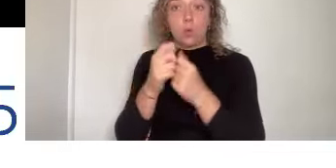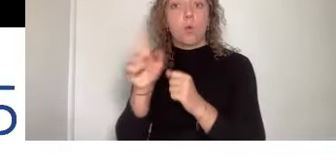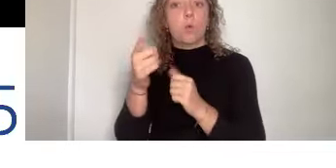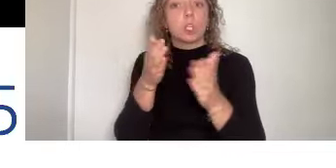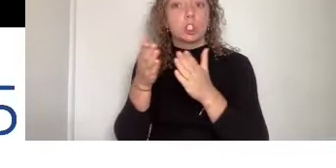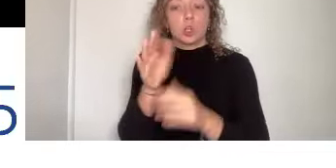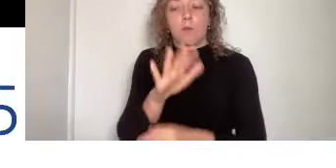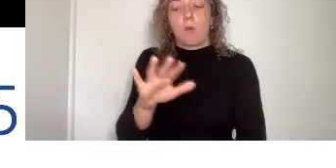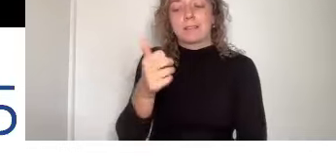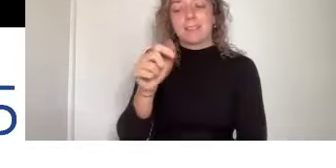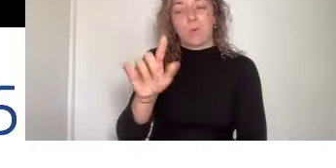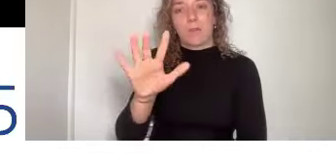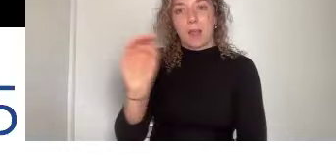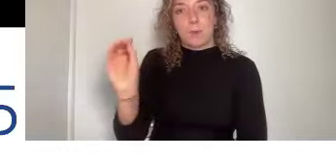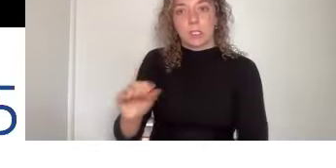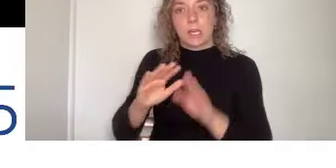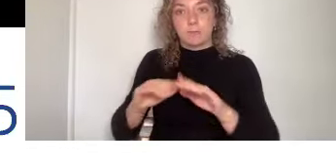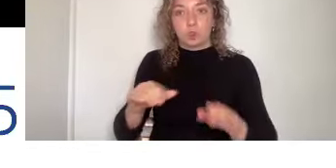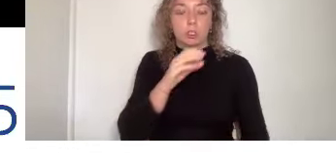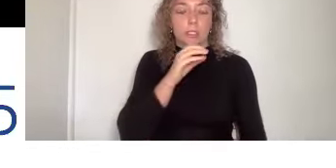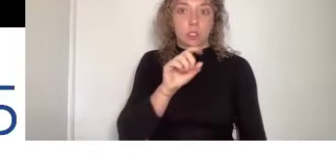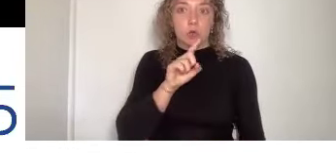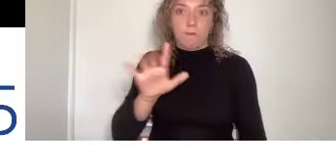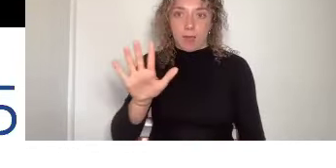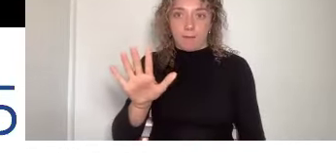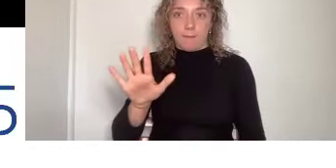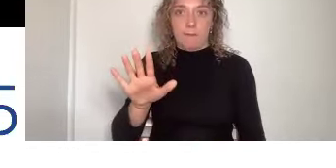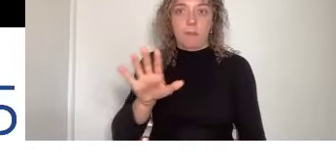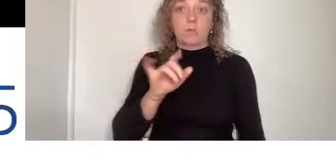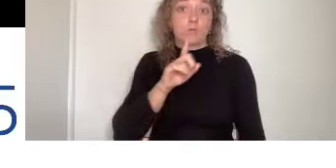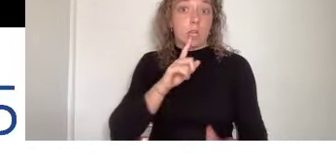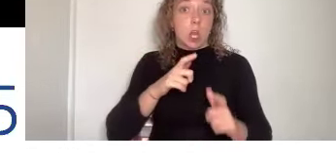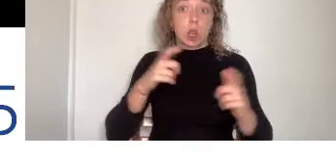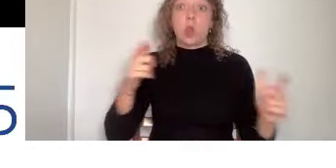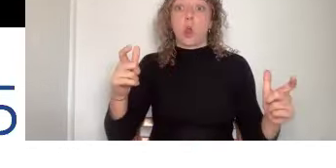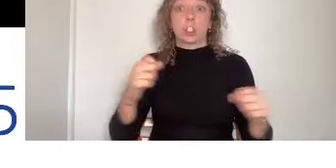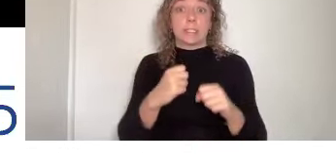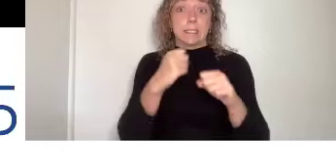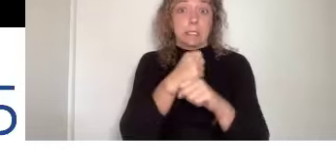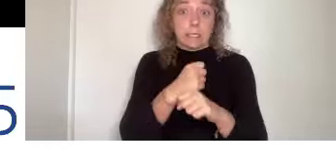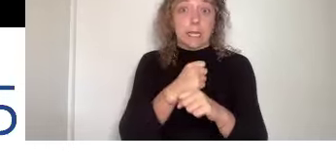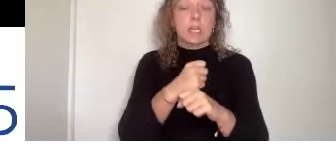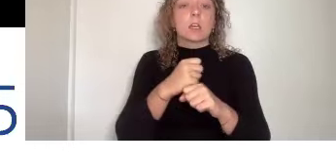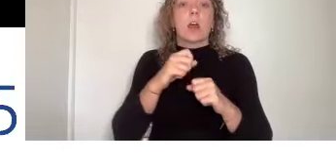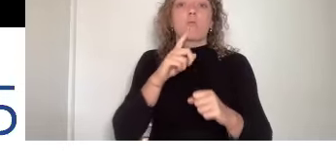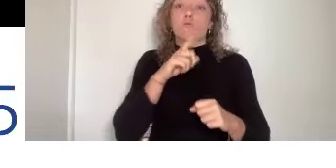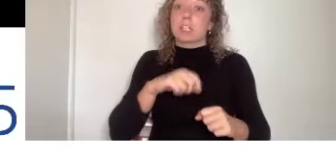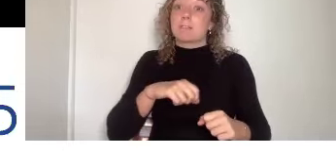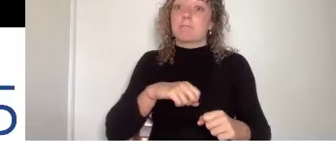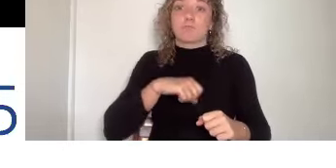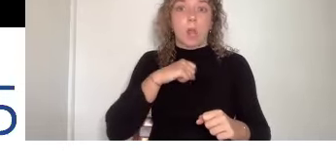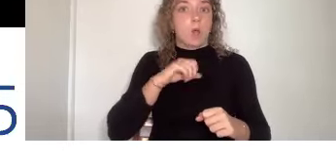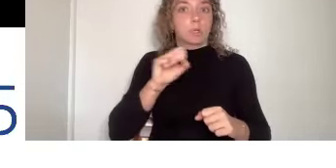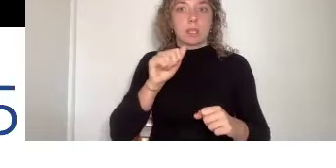about 10.5% of children ages 0 to 5. So that's a very large statistic. I'm really proud that in Sacramento County, we have